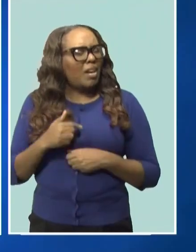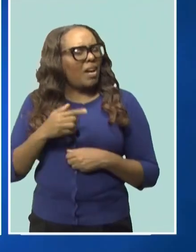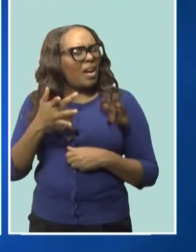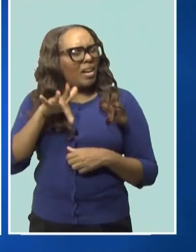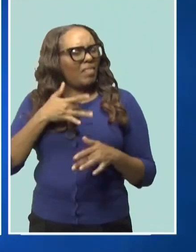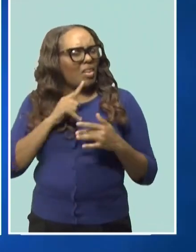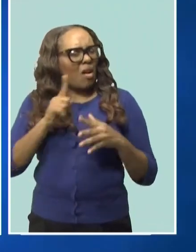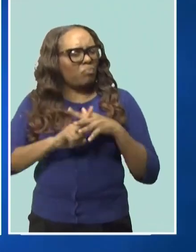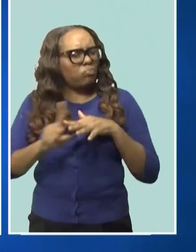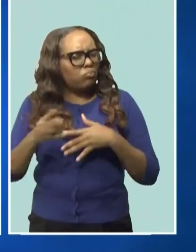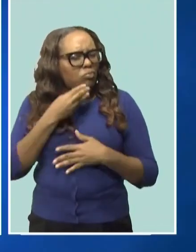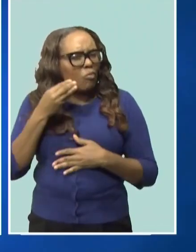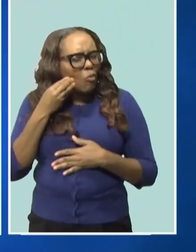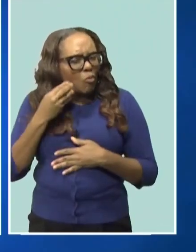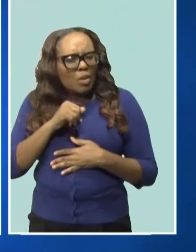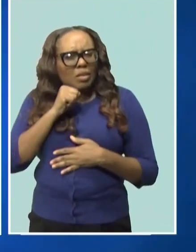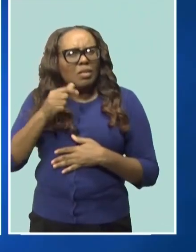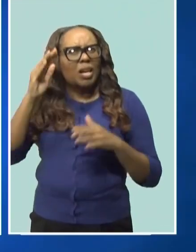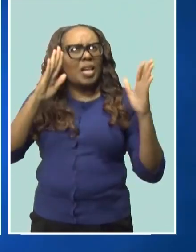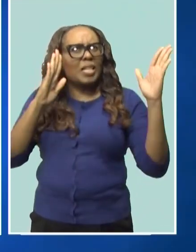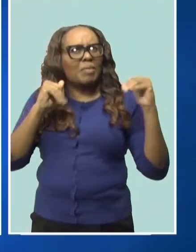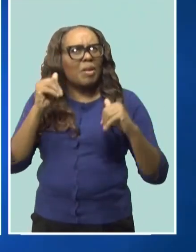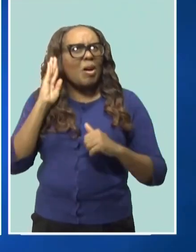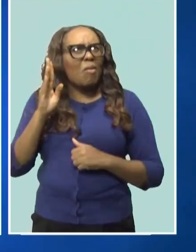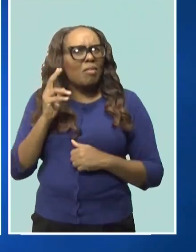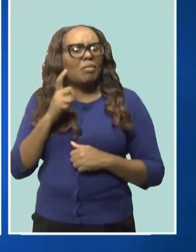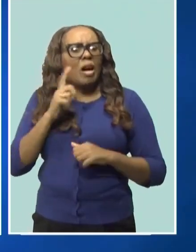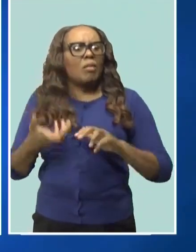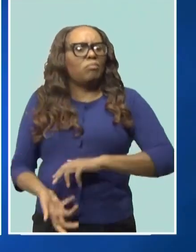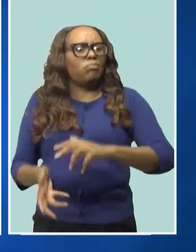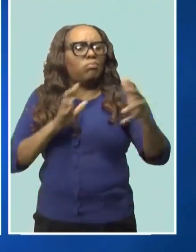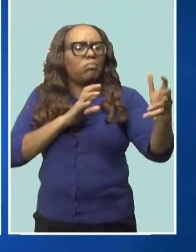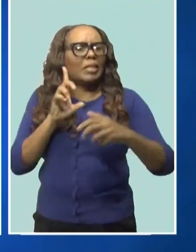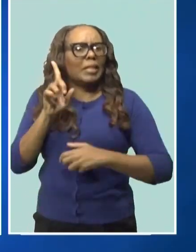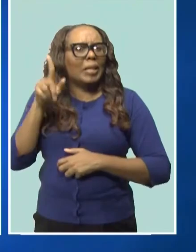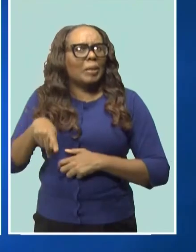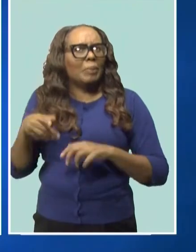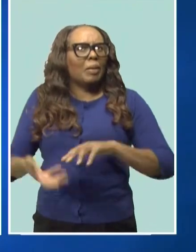home. But he didn't expect that he would get no hostile disturbance when he went across the road.